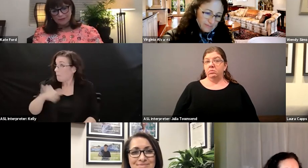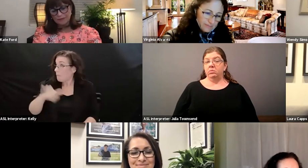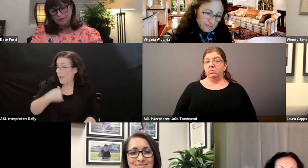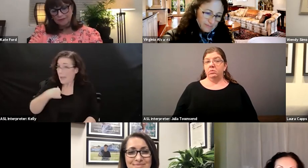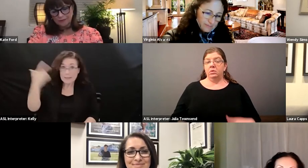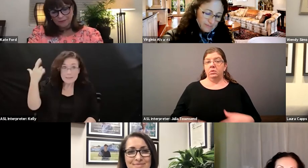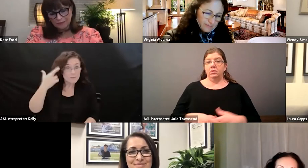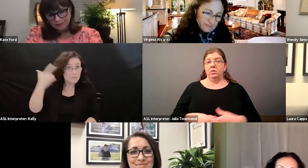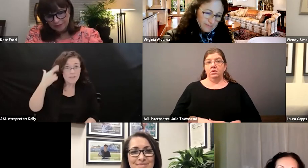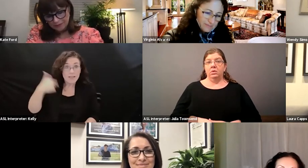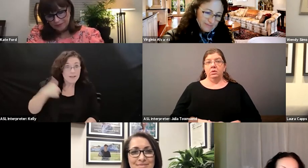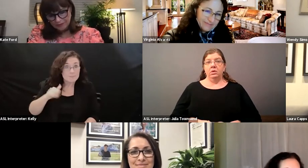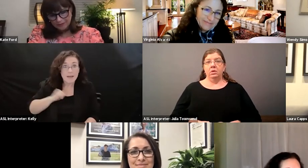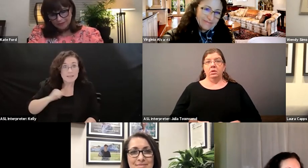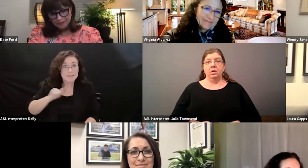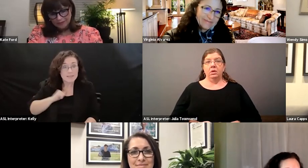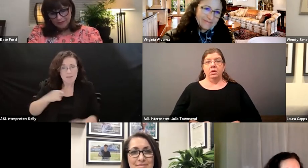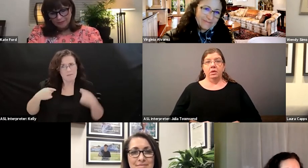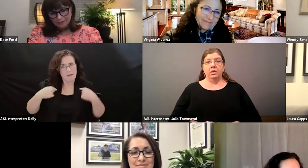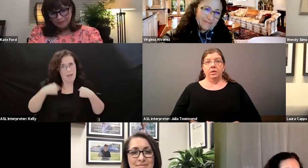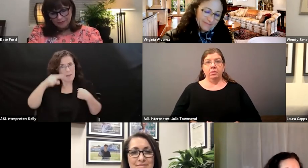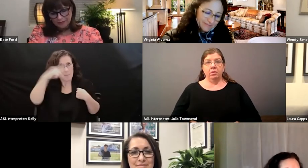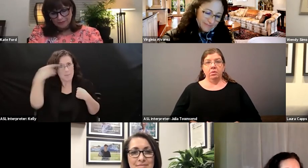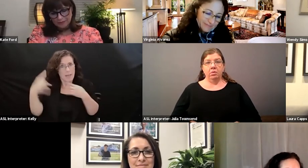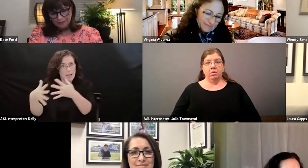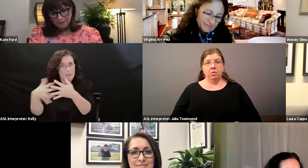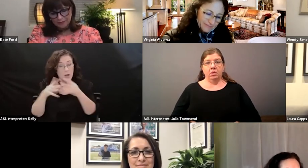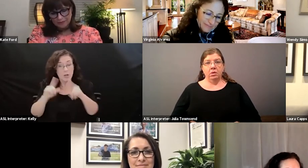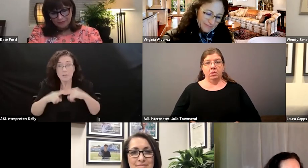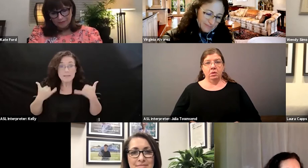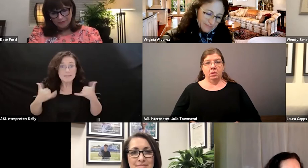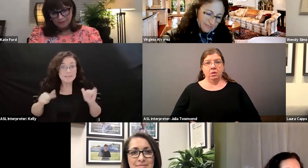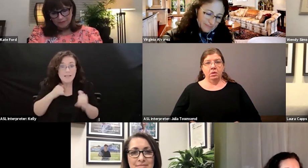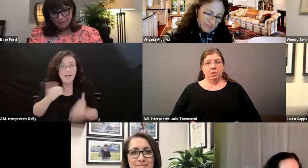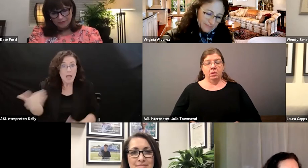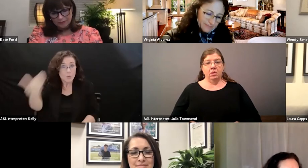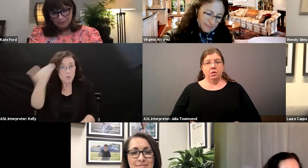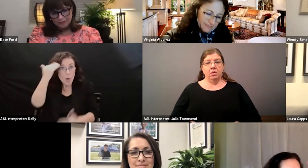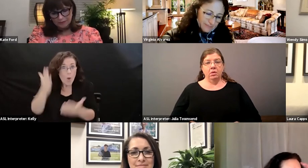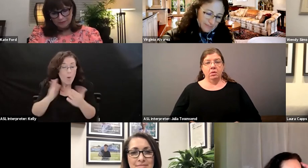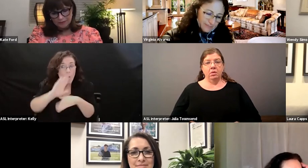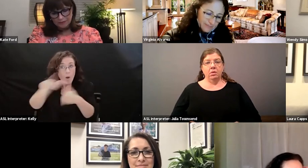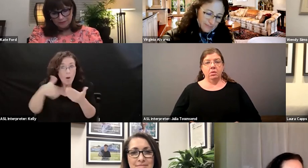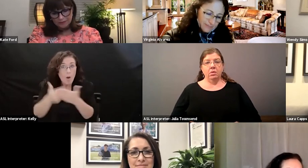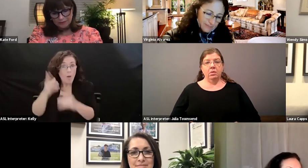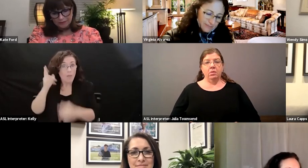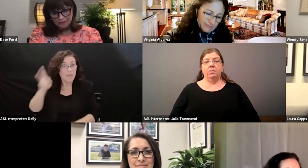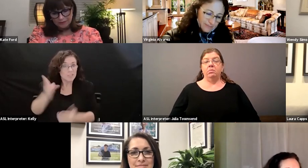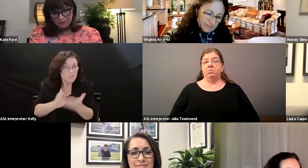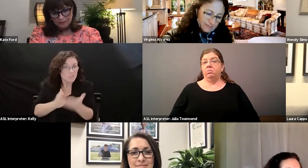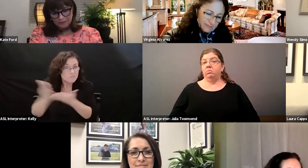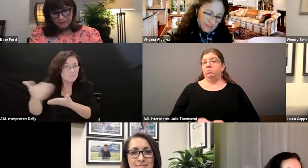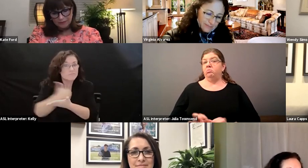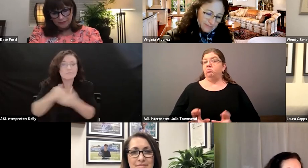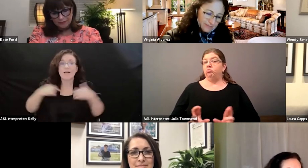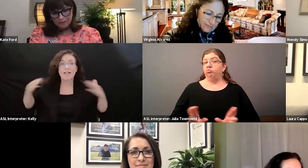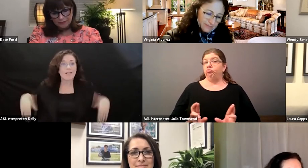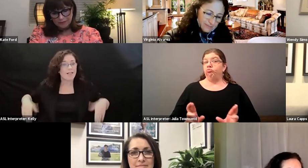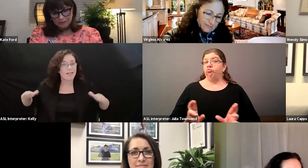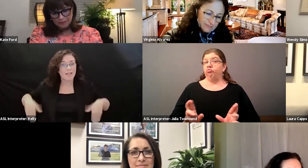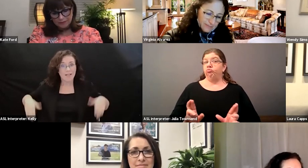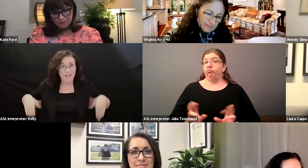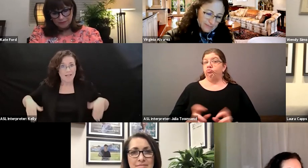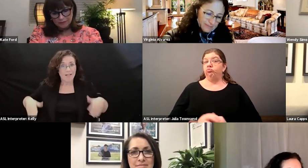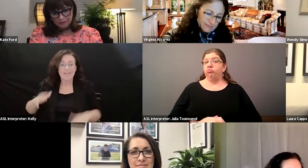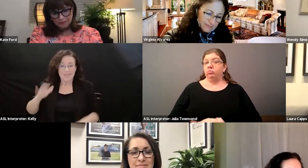african-american don't know all the history um that has gone on you know that allows me to to be in this place this place this place in space right